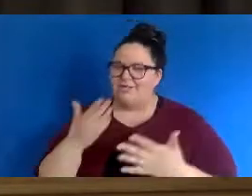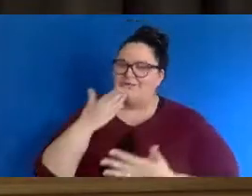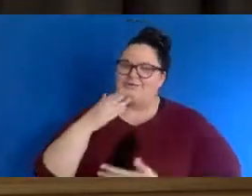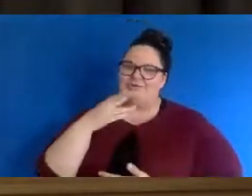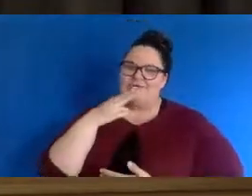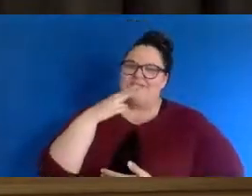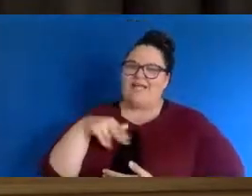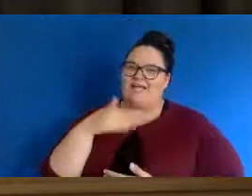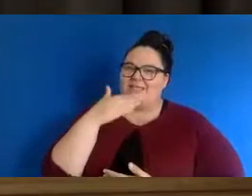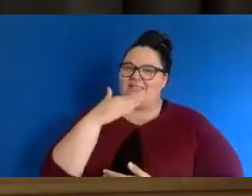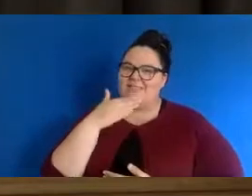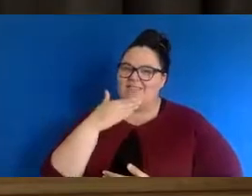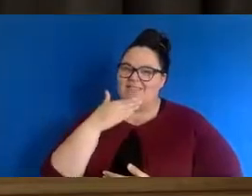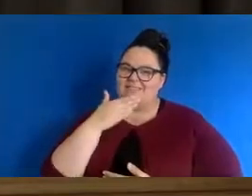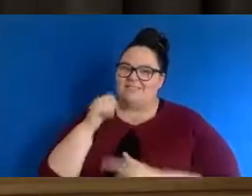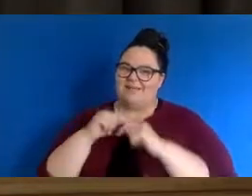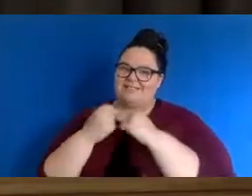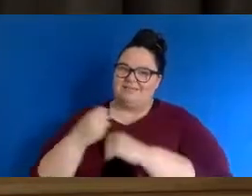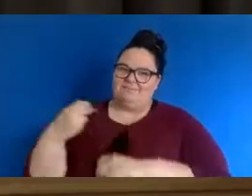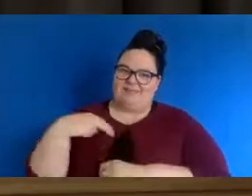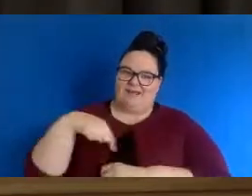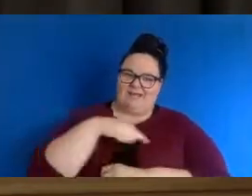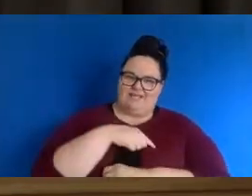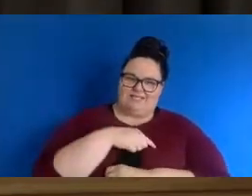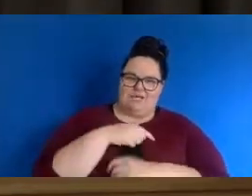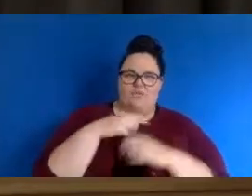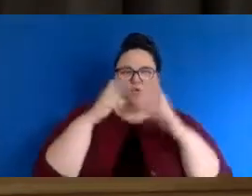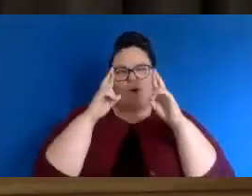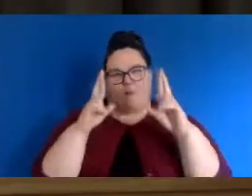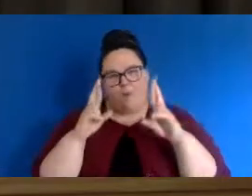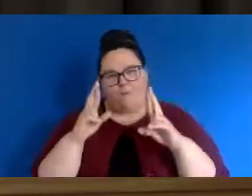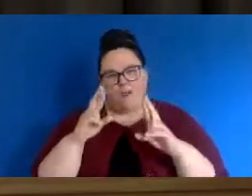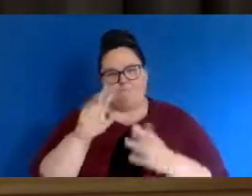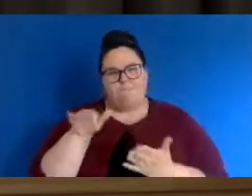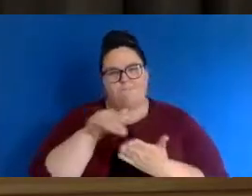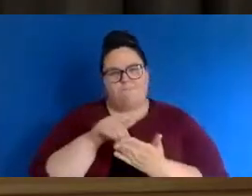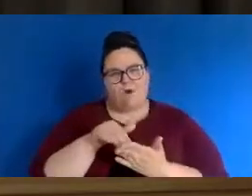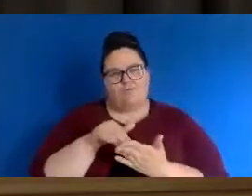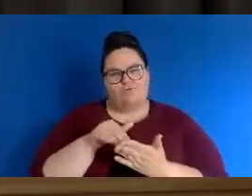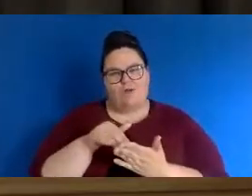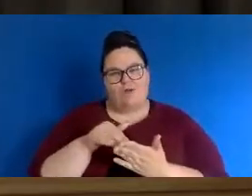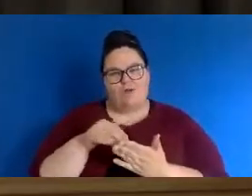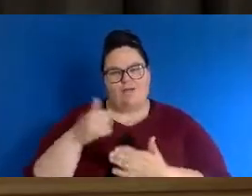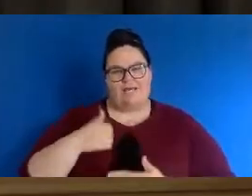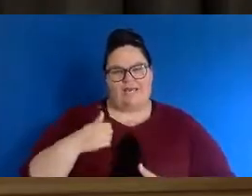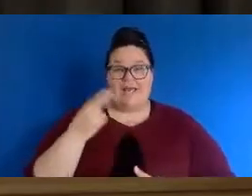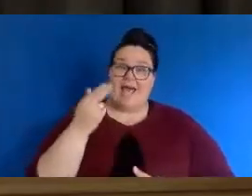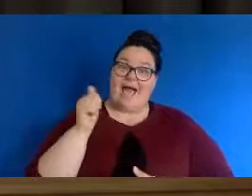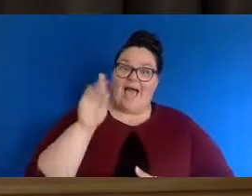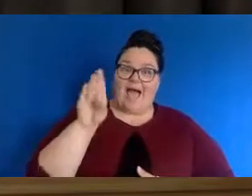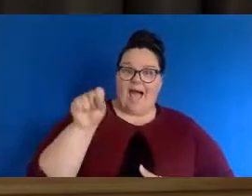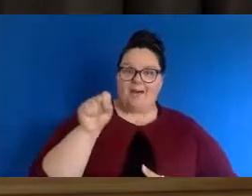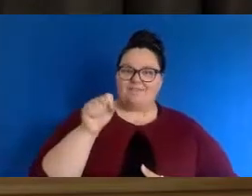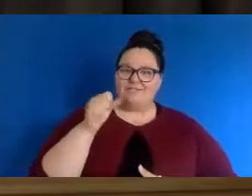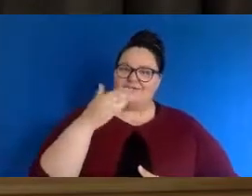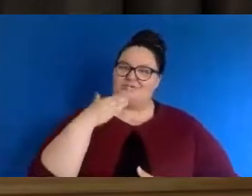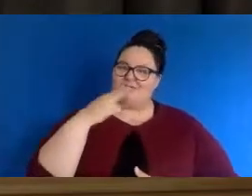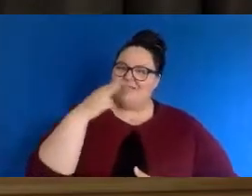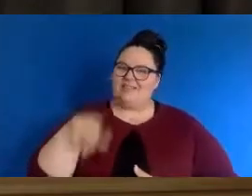team beat ours. So I really hope and wish the Habs all the best in their search for the